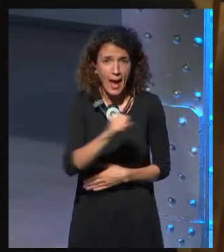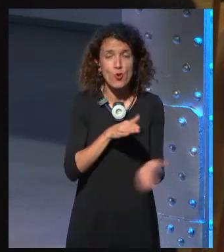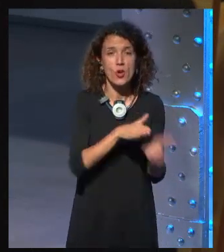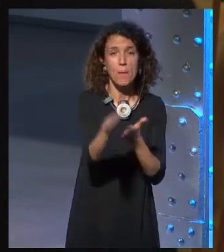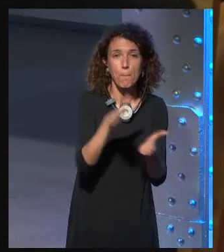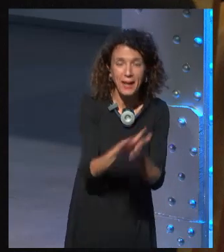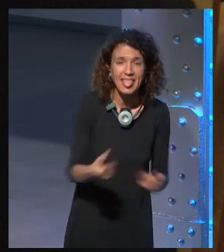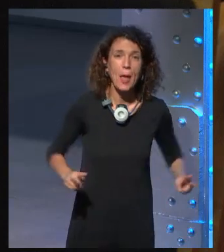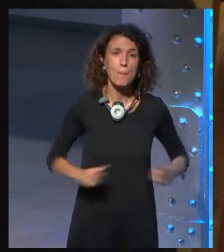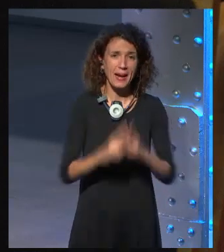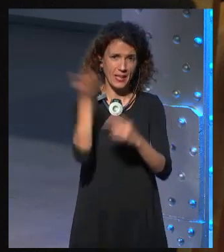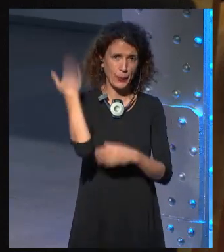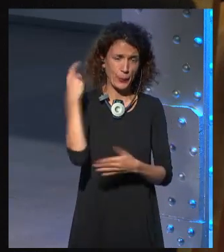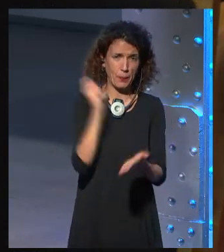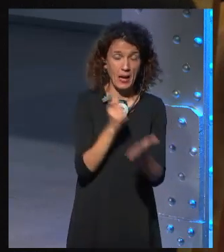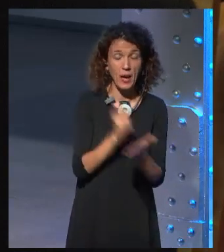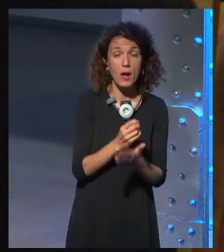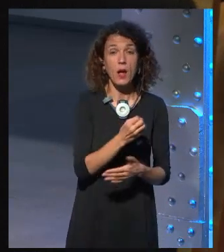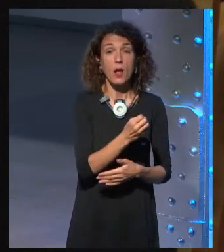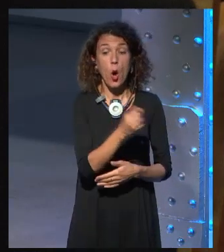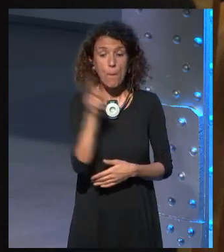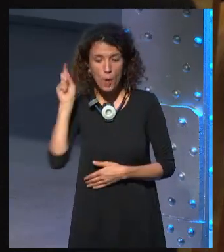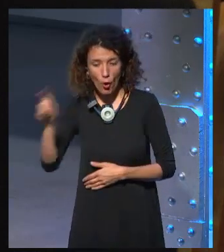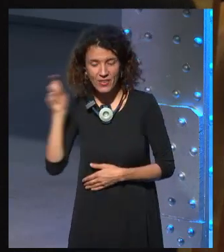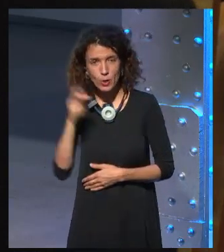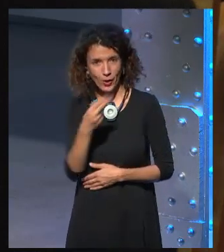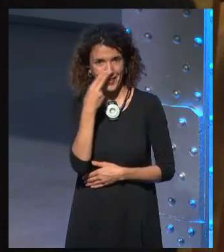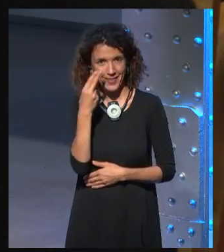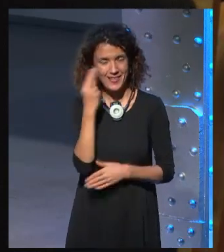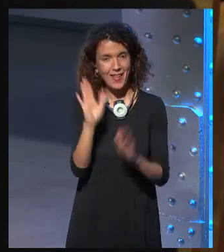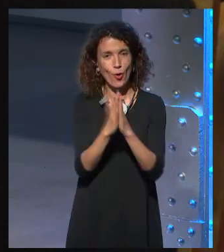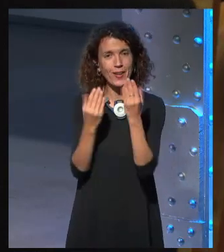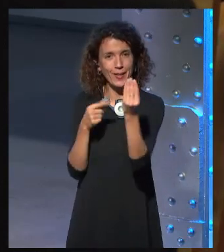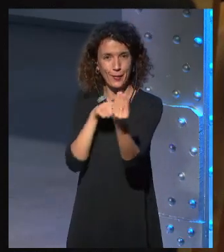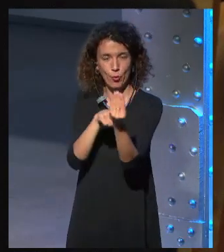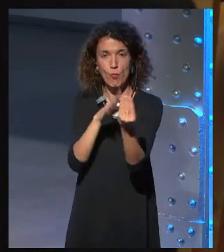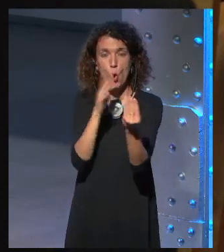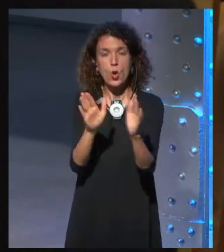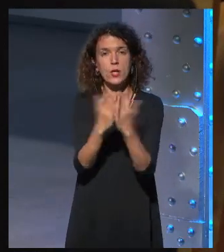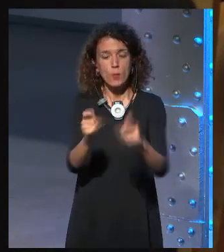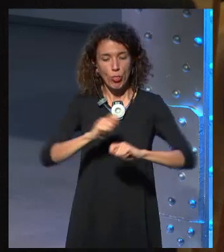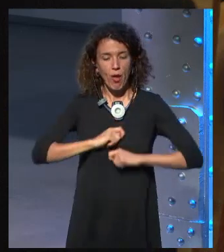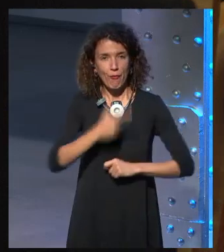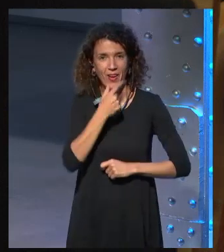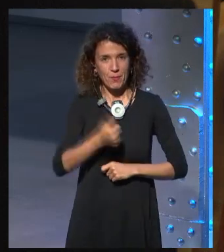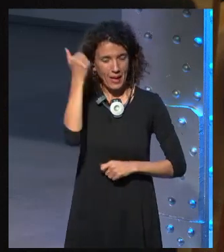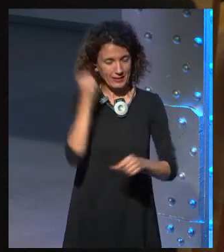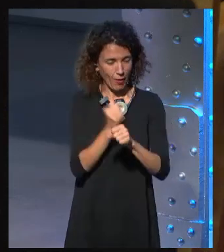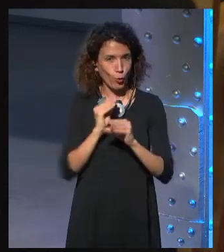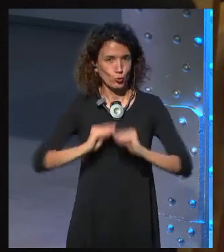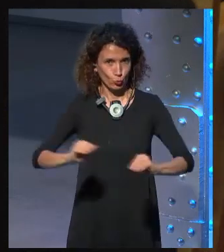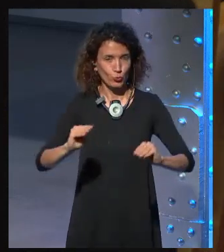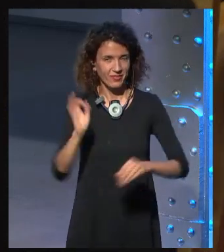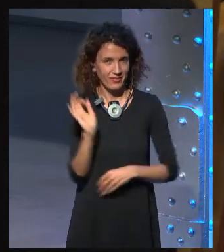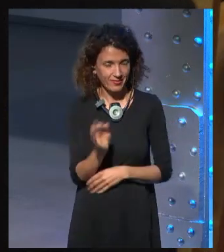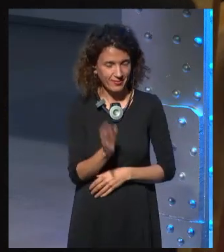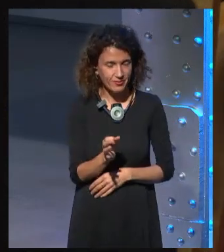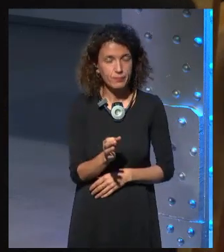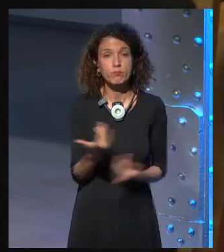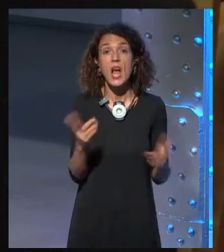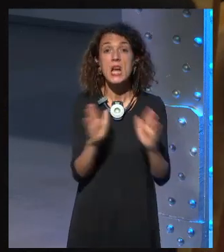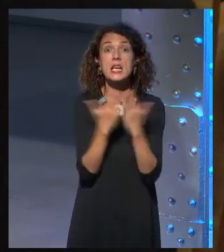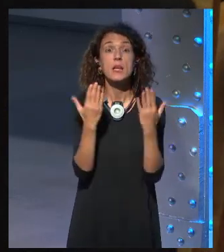could stop printing press for 20 years in Paris, but teachers were probably interested in books because books made